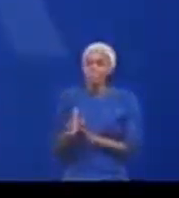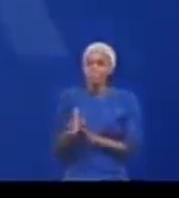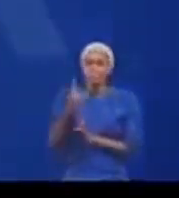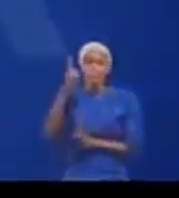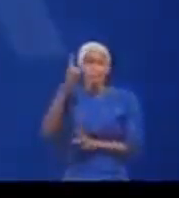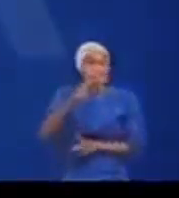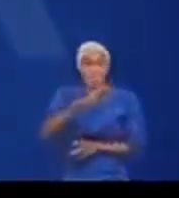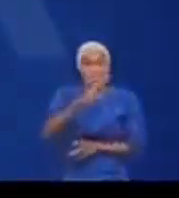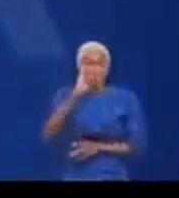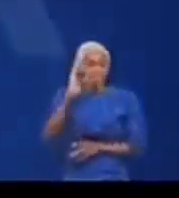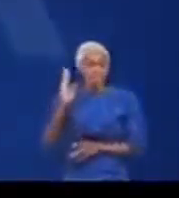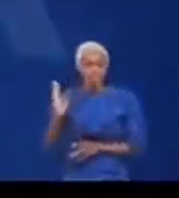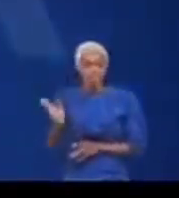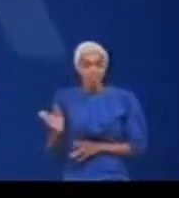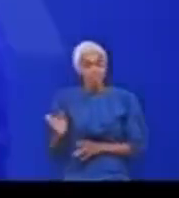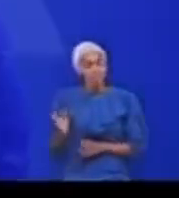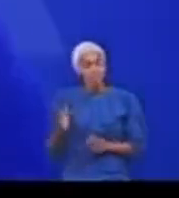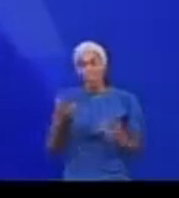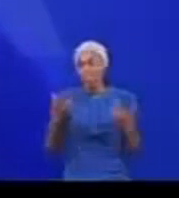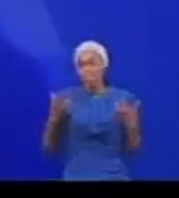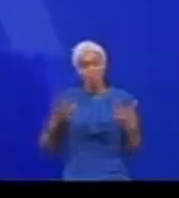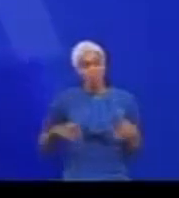Jesus.